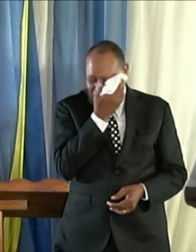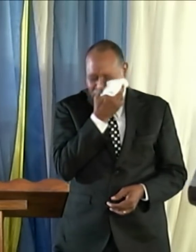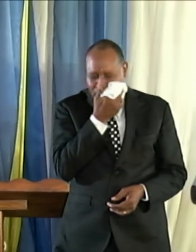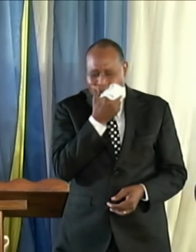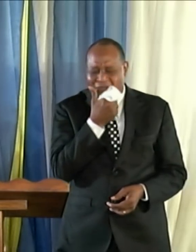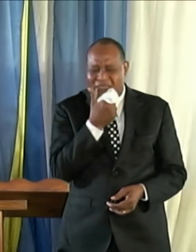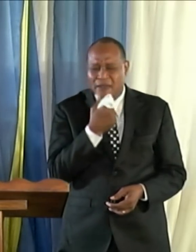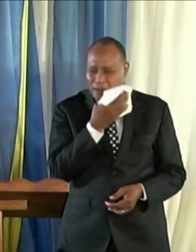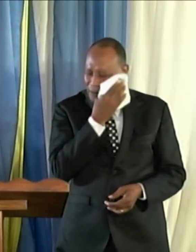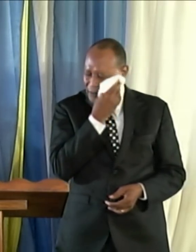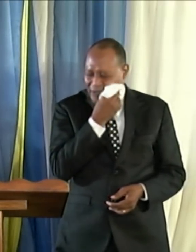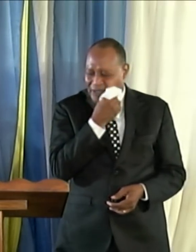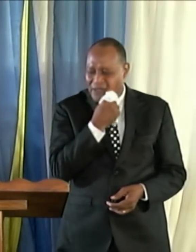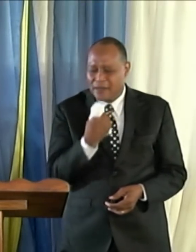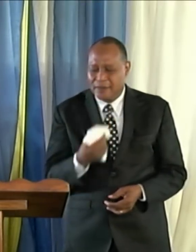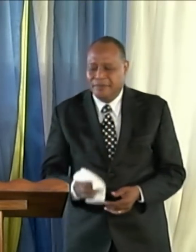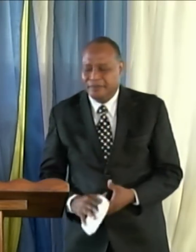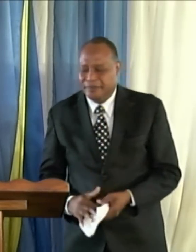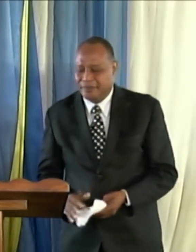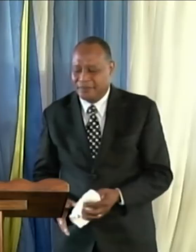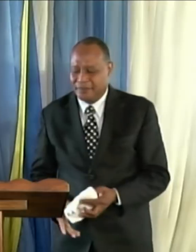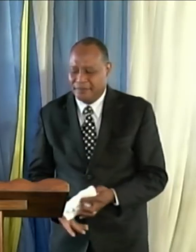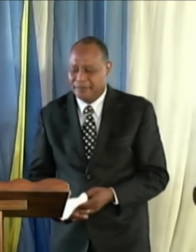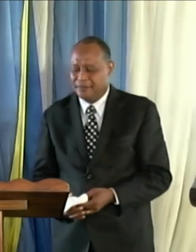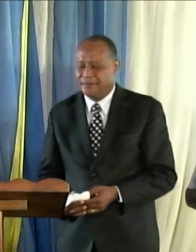constant God.